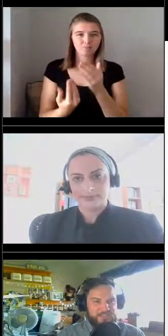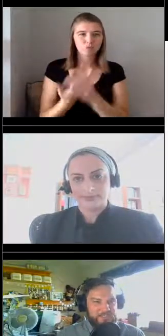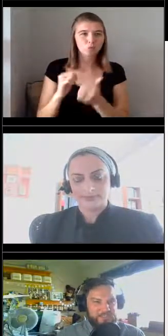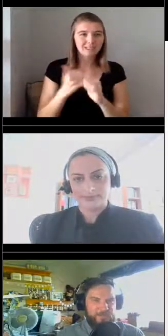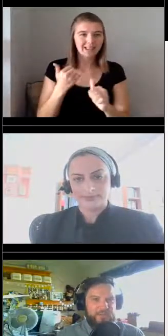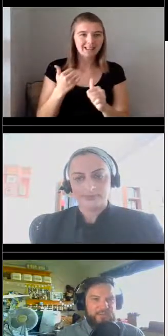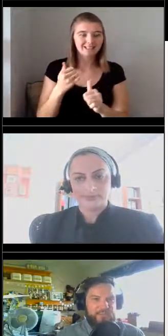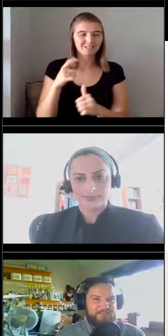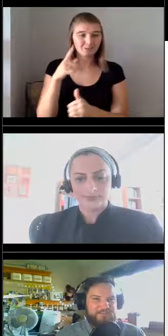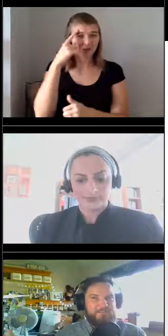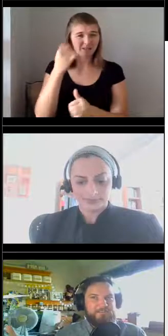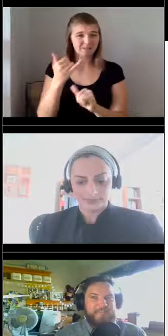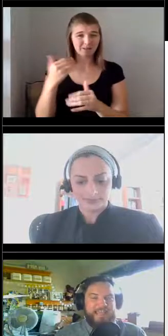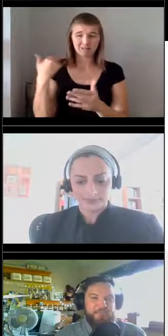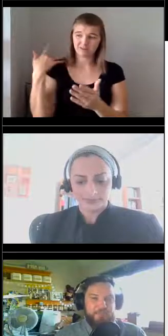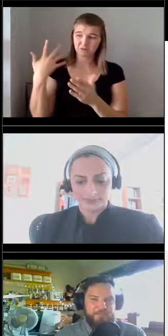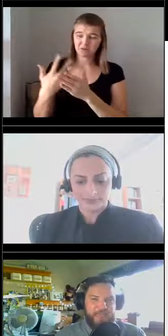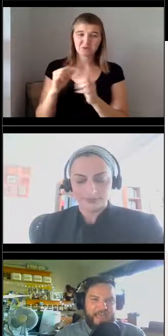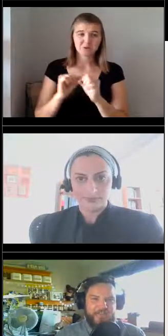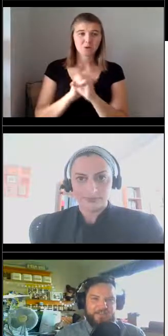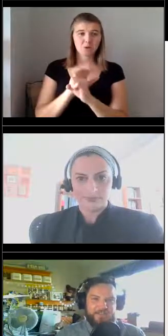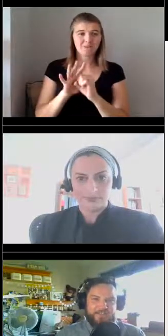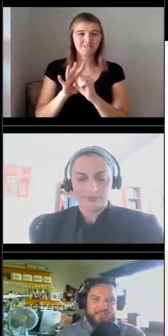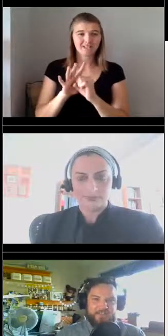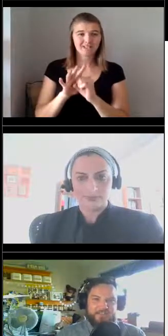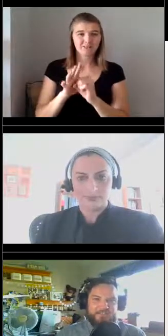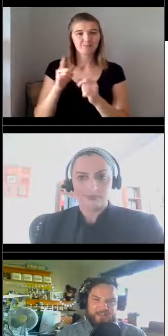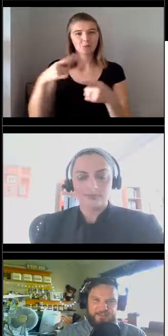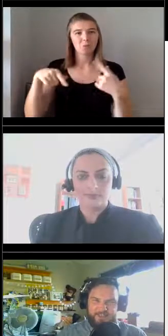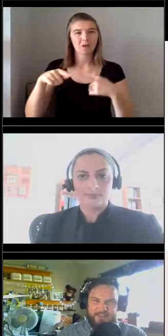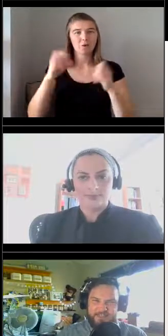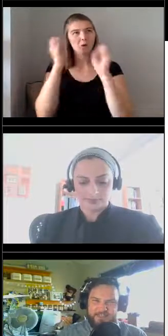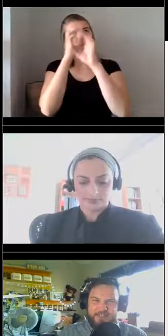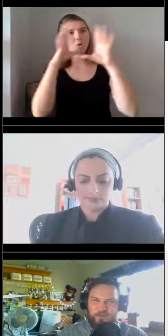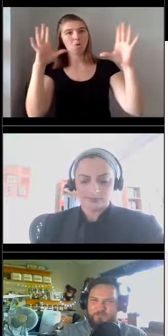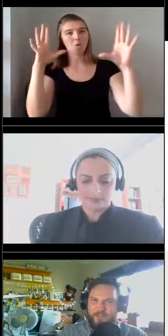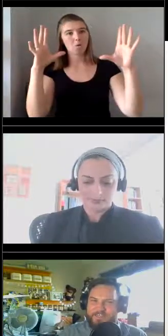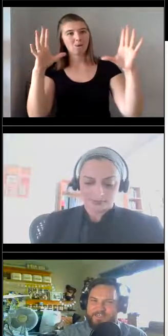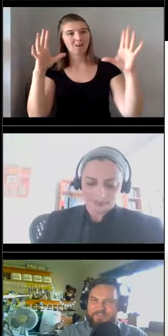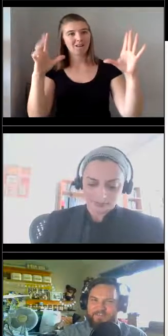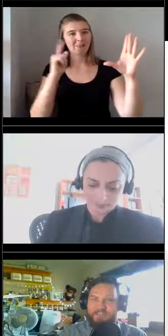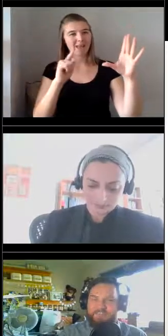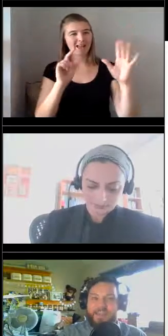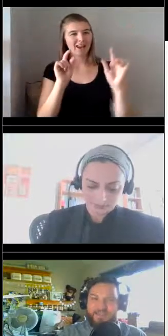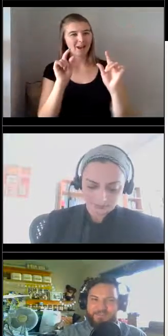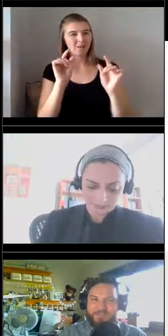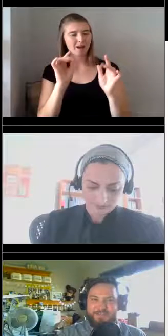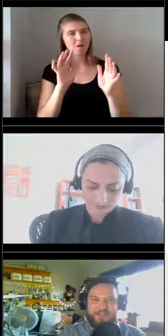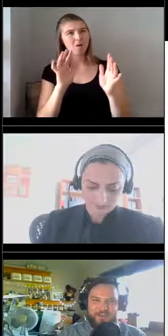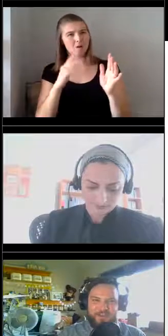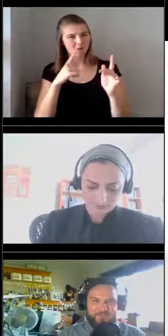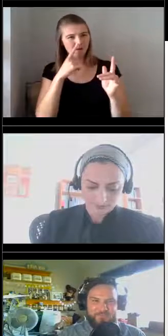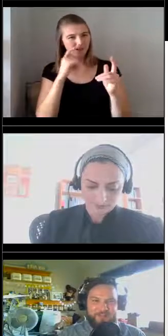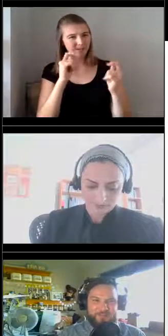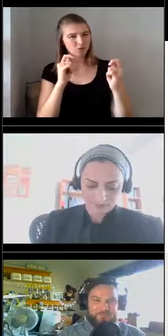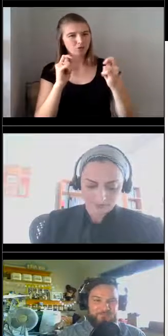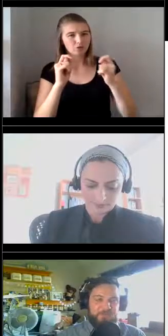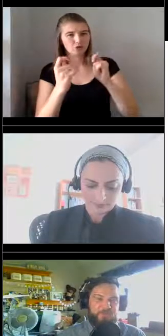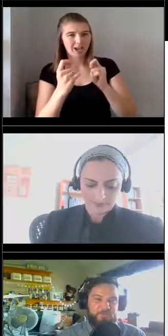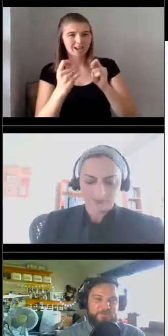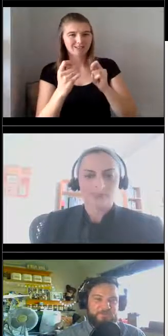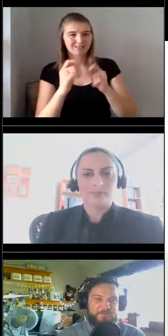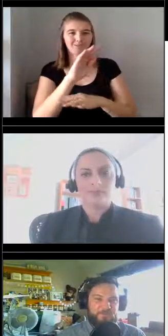actually maybe the image we had as a leader isn't actually quite right, and the next generation of